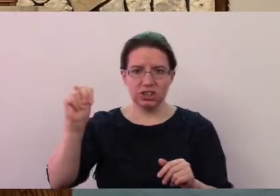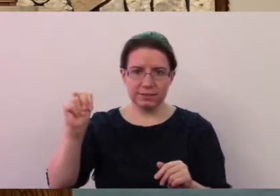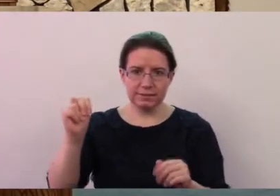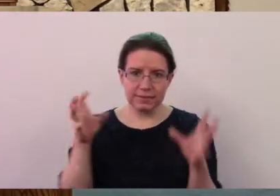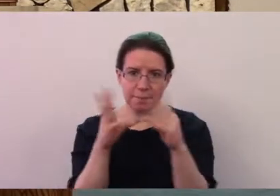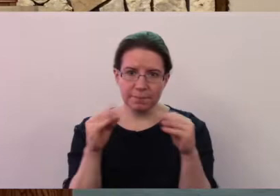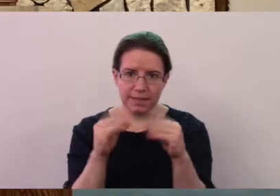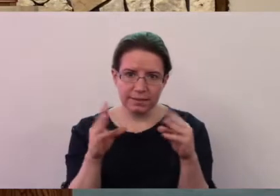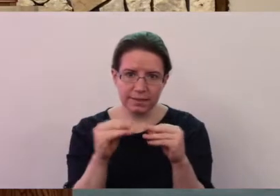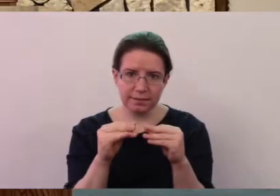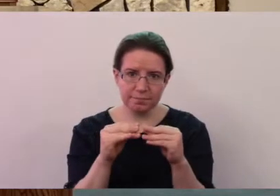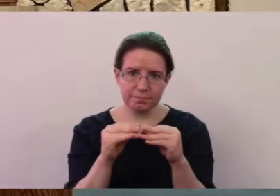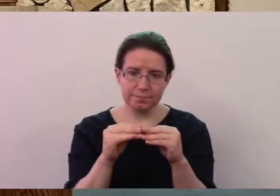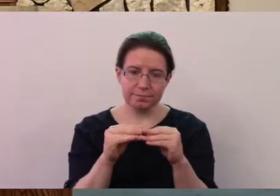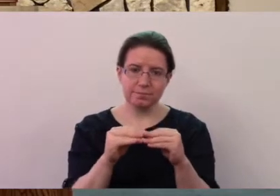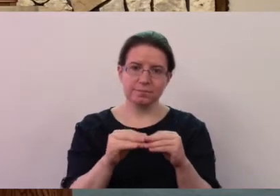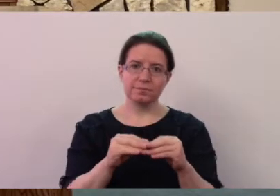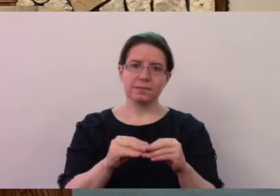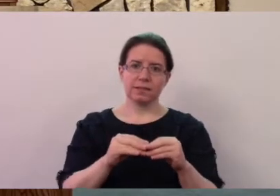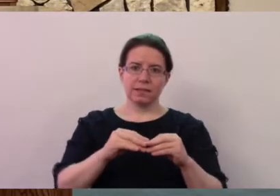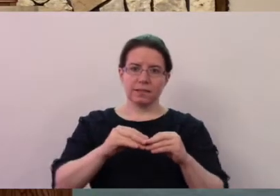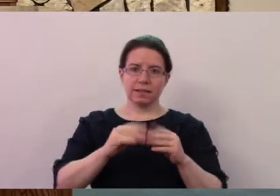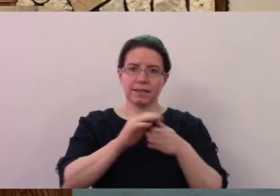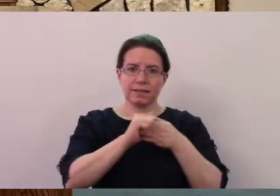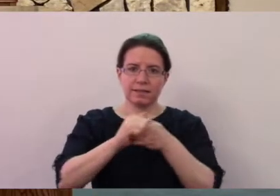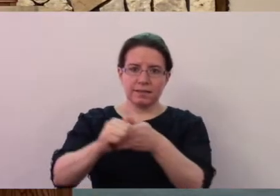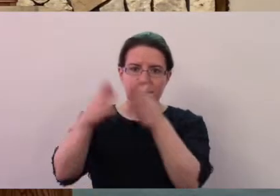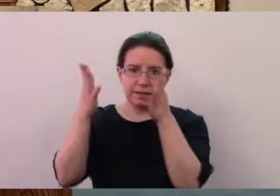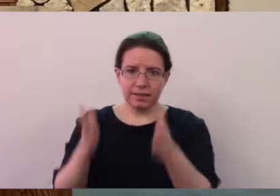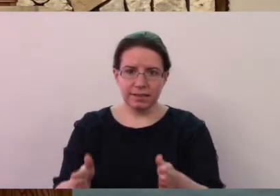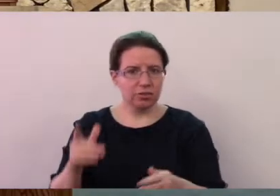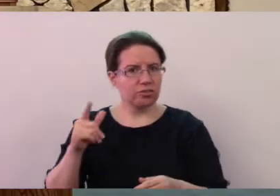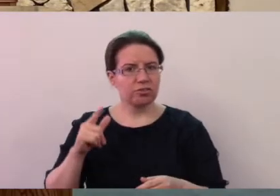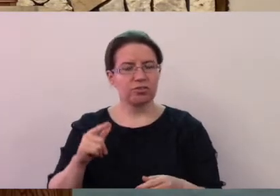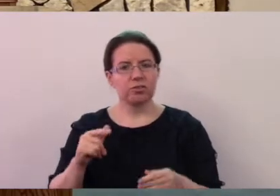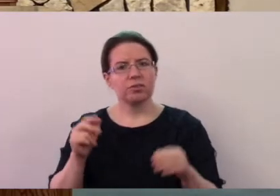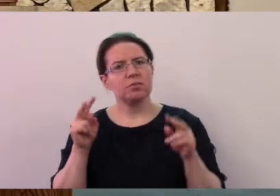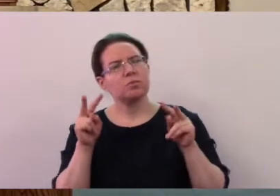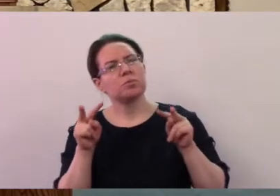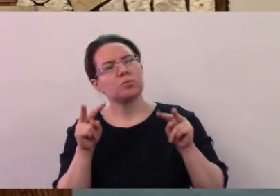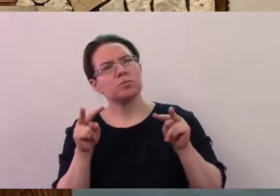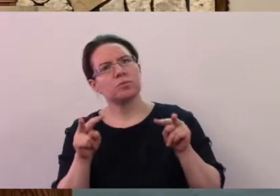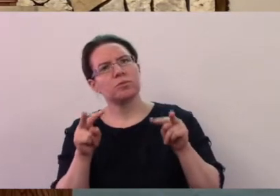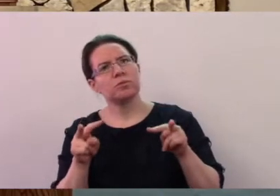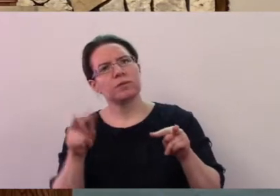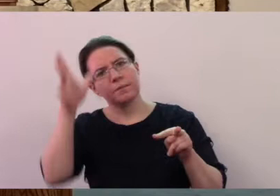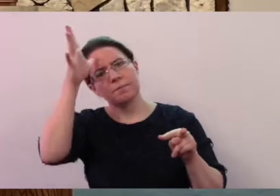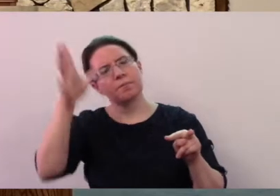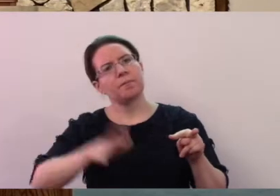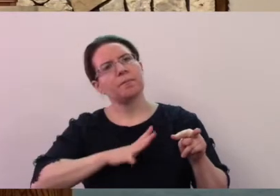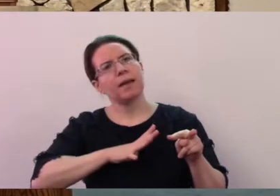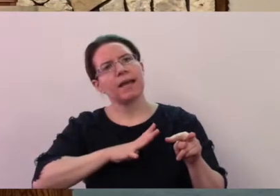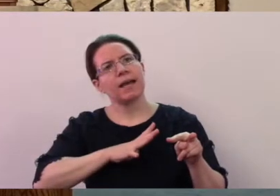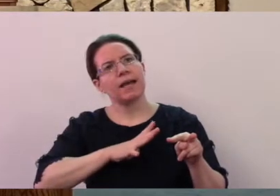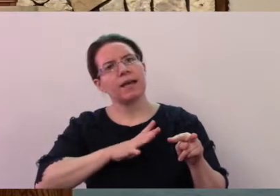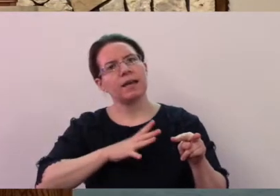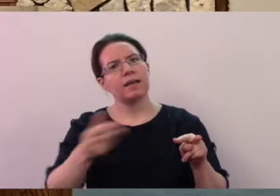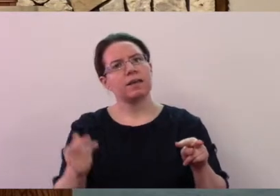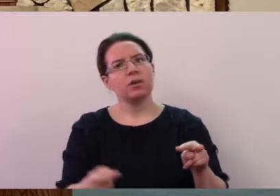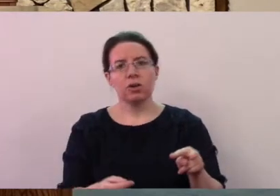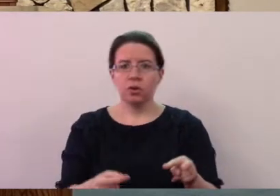man with a solution to this problem. And all of those world leaders were ready to pledge